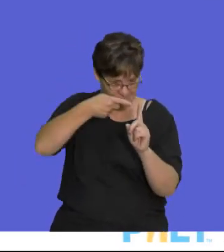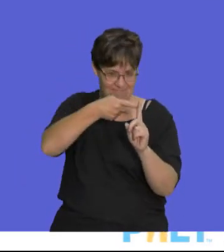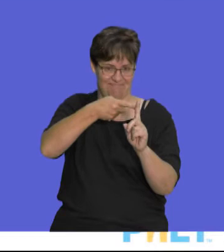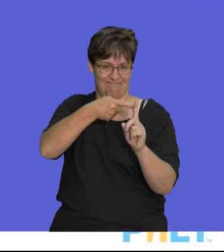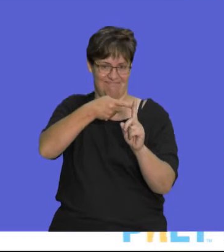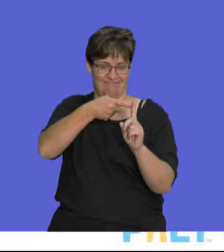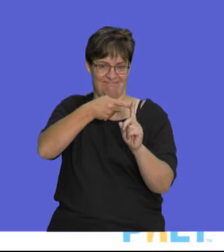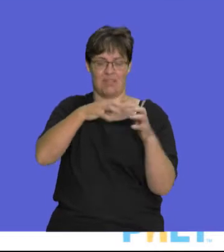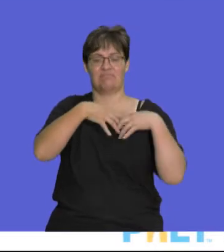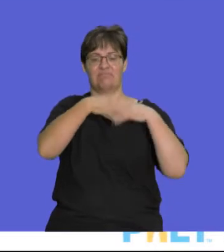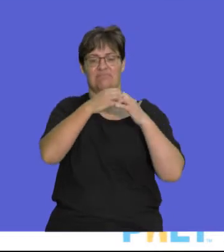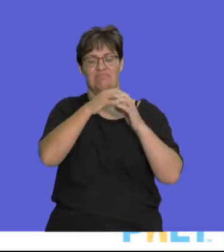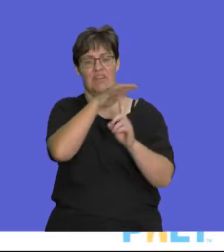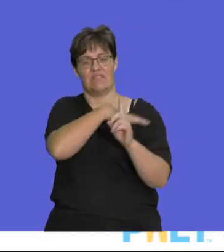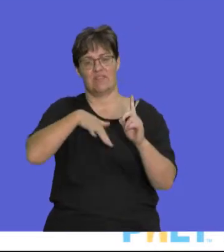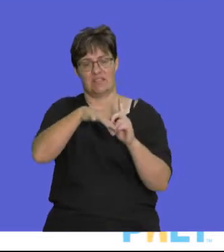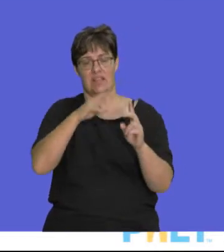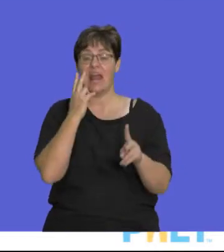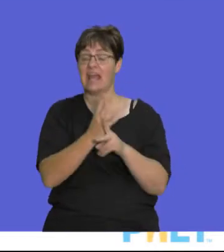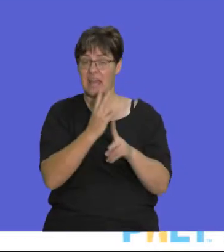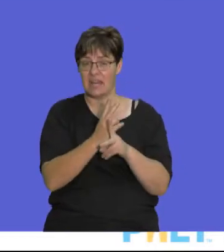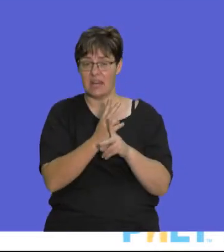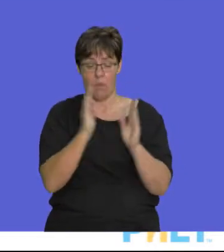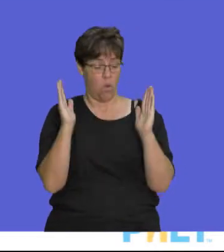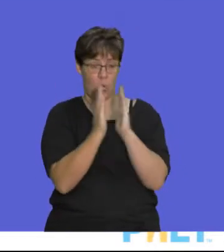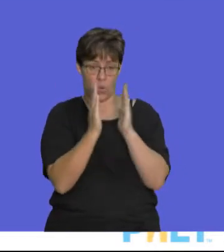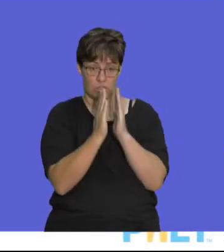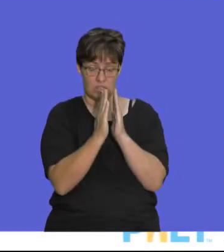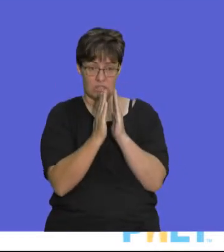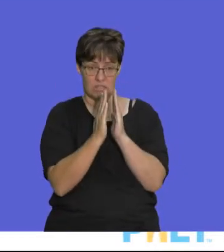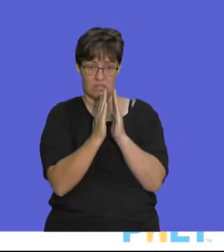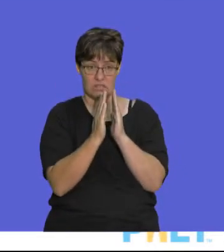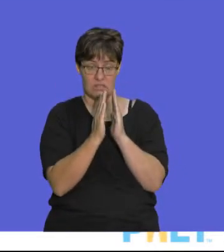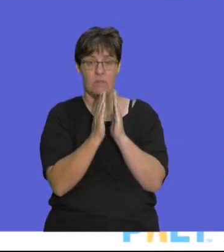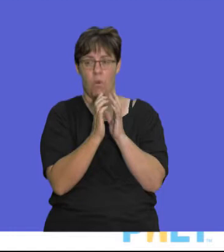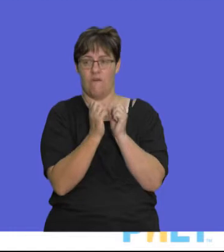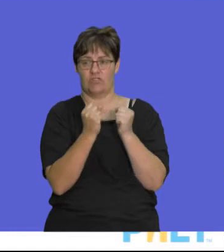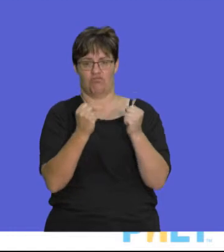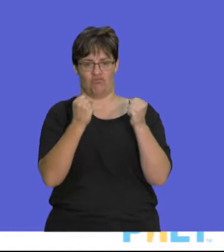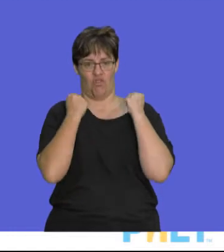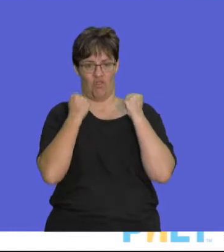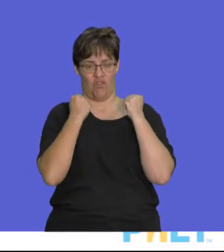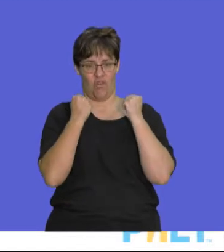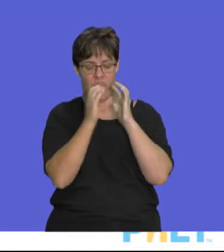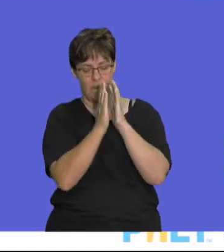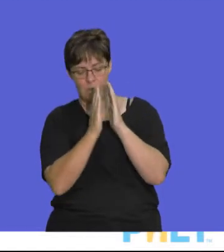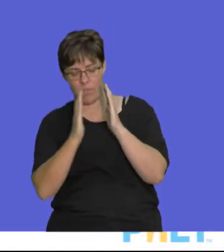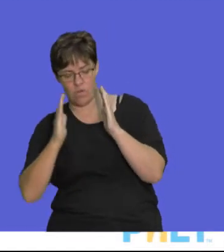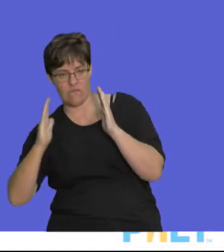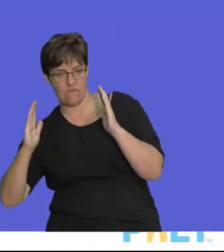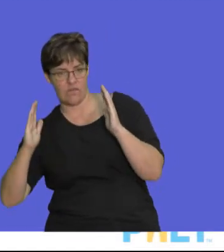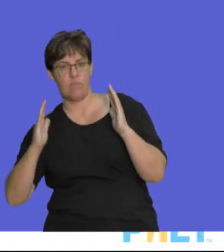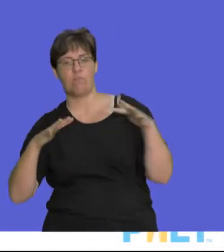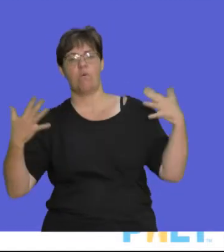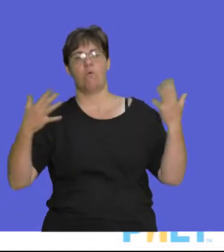is actually towards the charge that creates the field. And again, the closer we get to it, the greater the force.